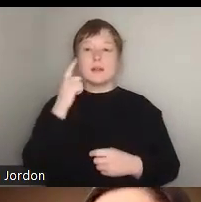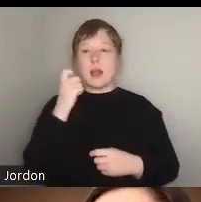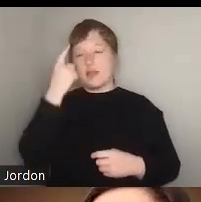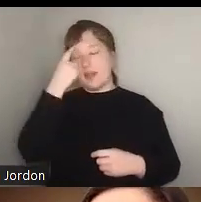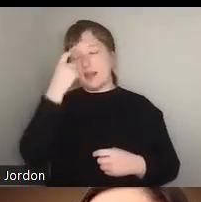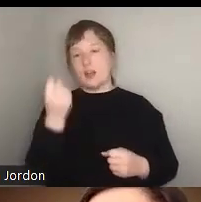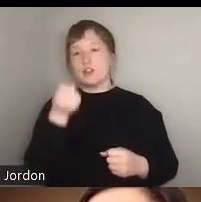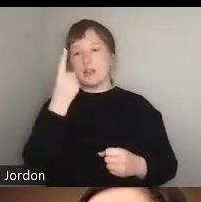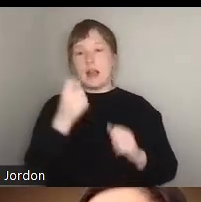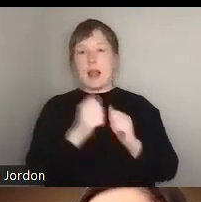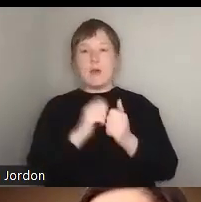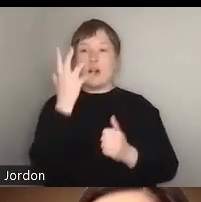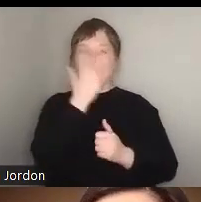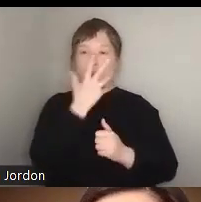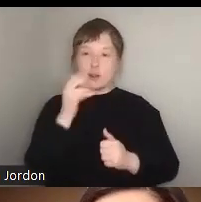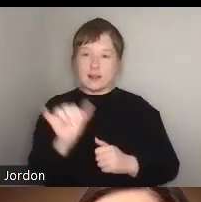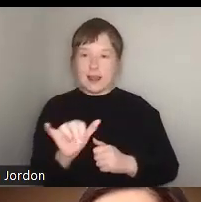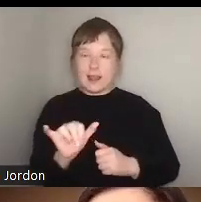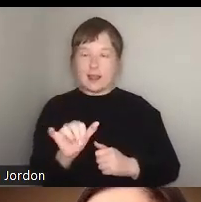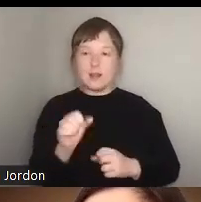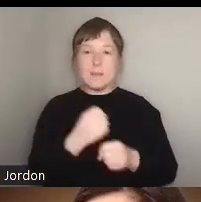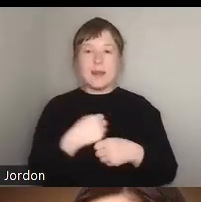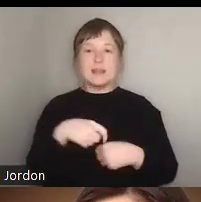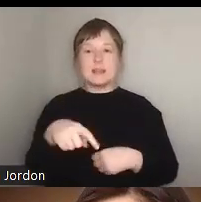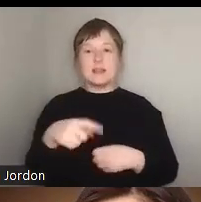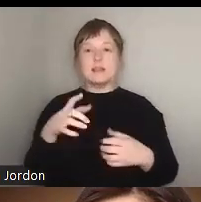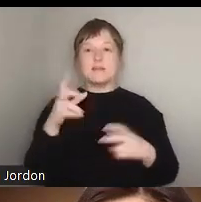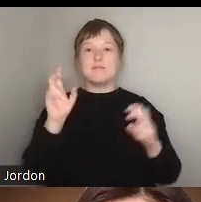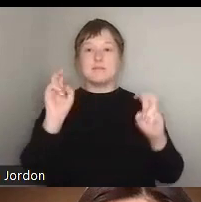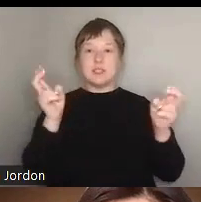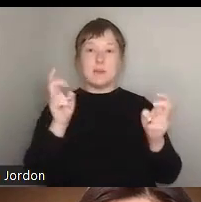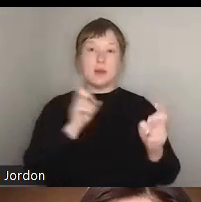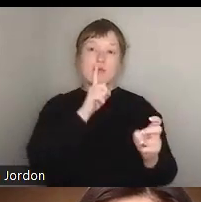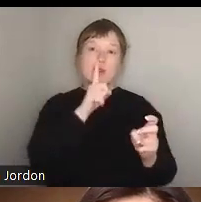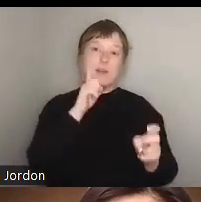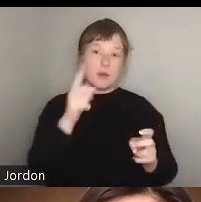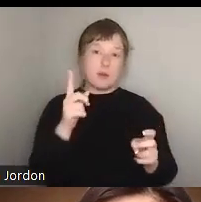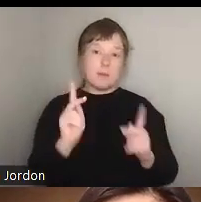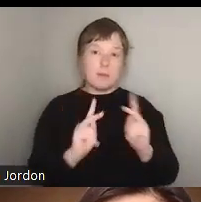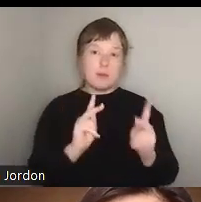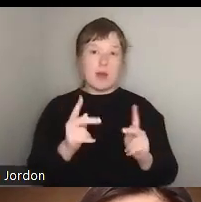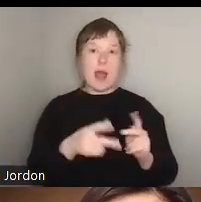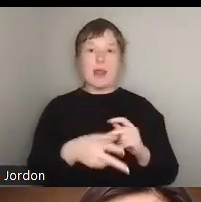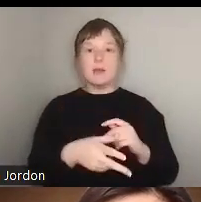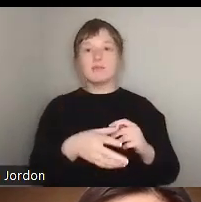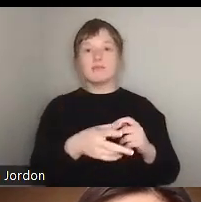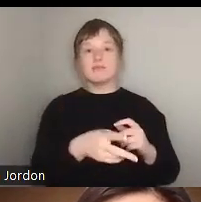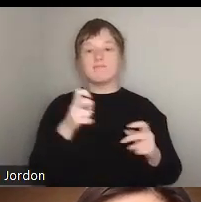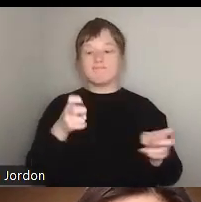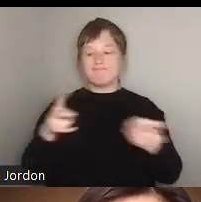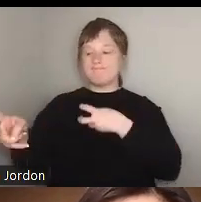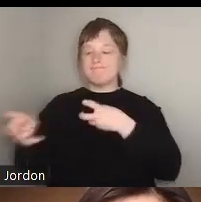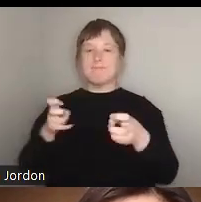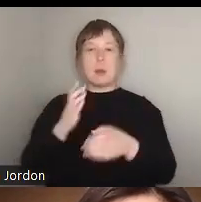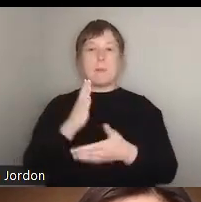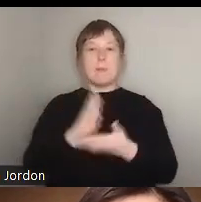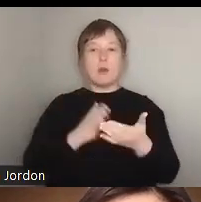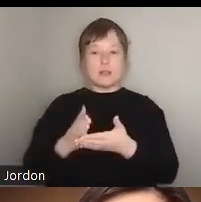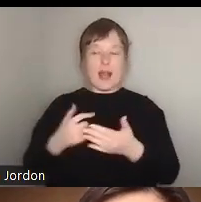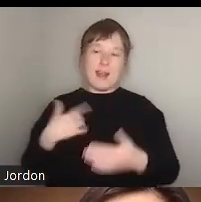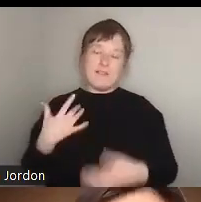of how it can look like really makes this topic more real for some people. I did take out pieces of it that I felt